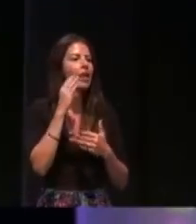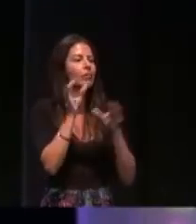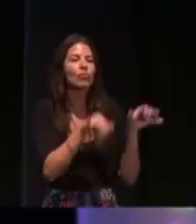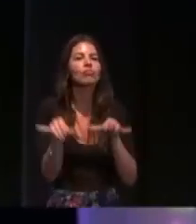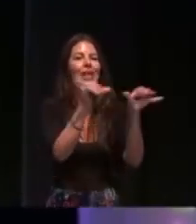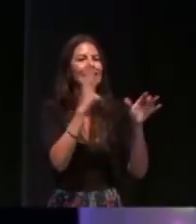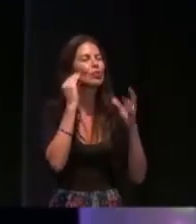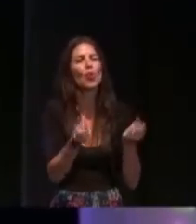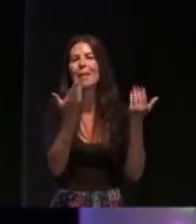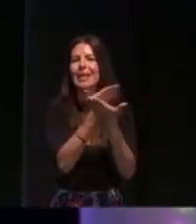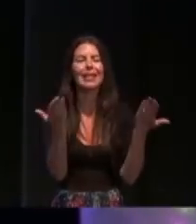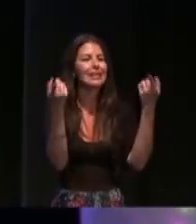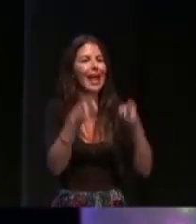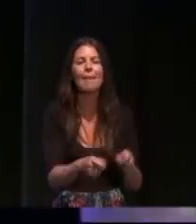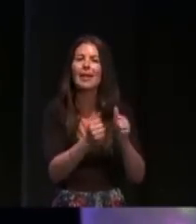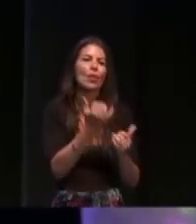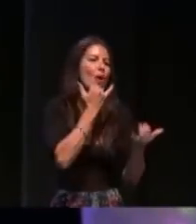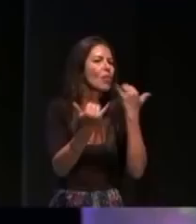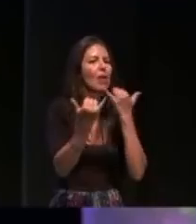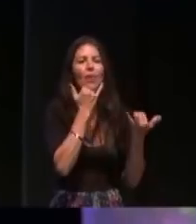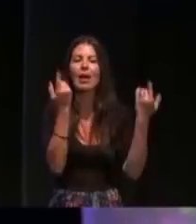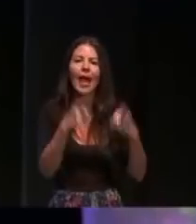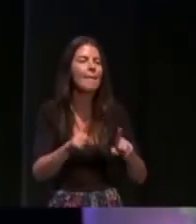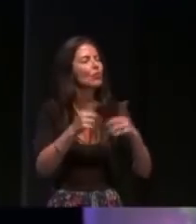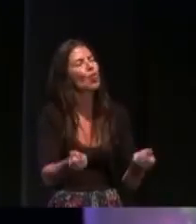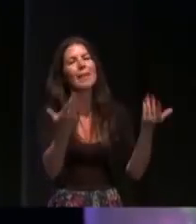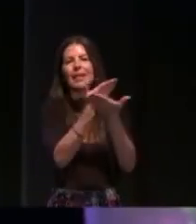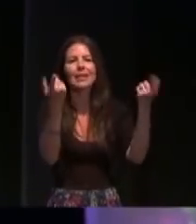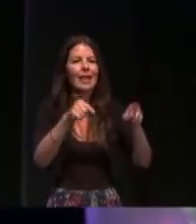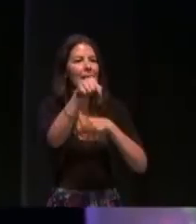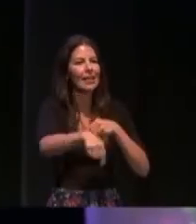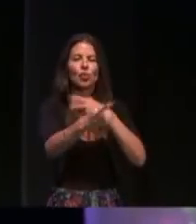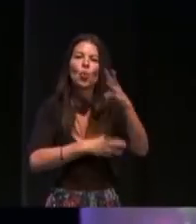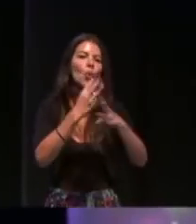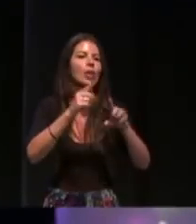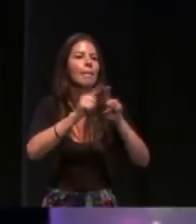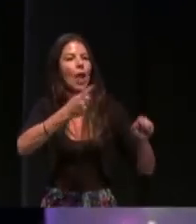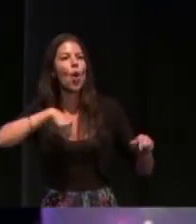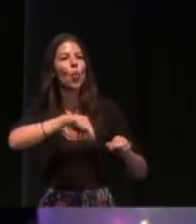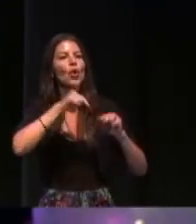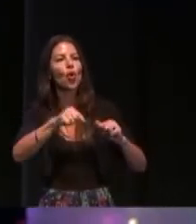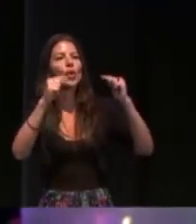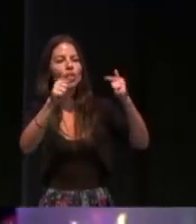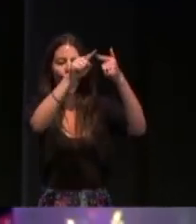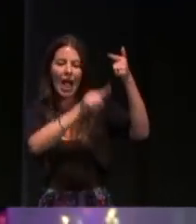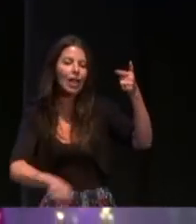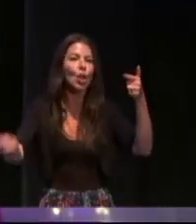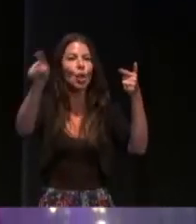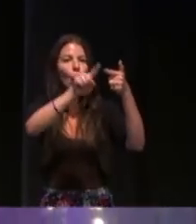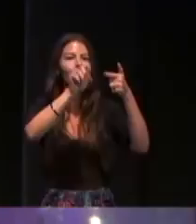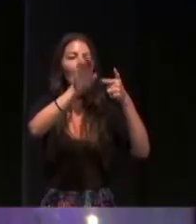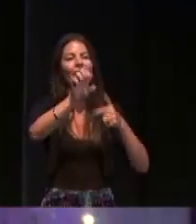So much is going on. There are mistakes being made and so much happening in the world. But we're going into a loop of